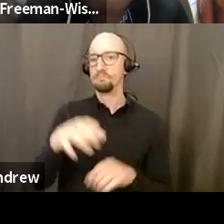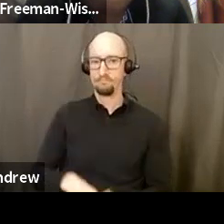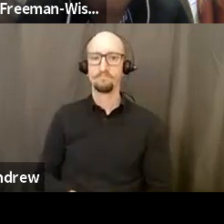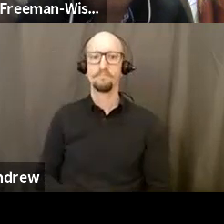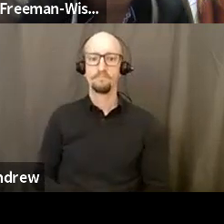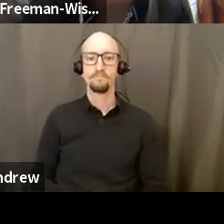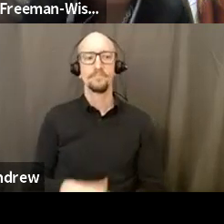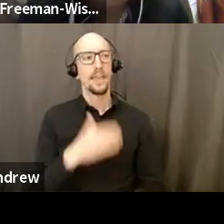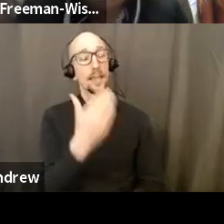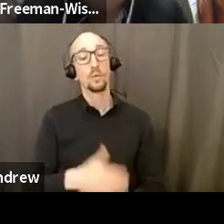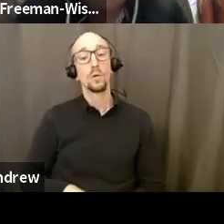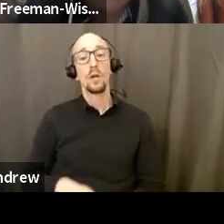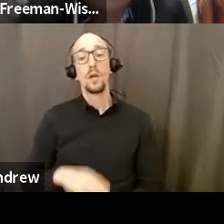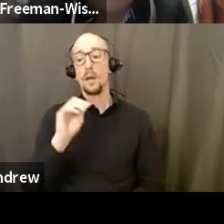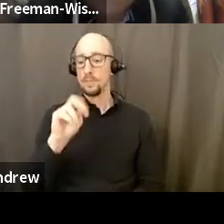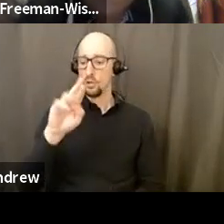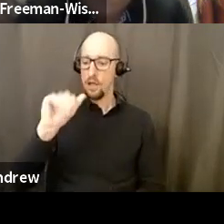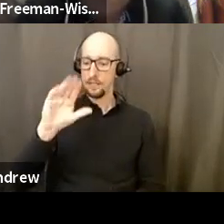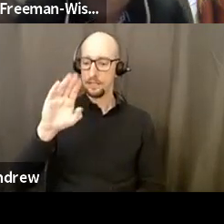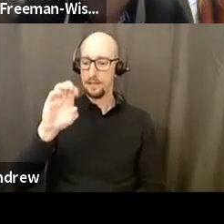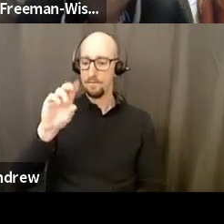you. Mr. Acevedo.